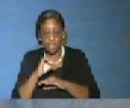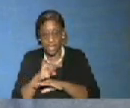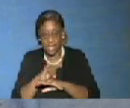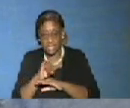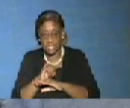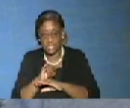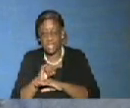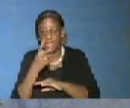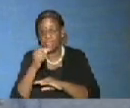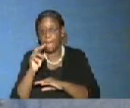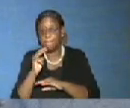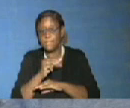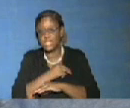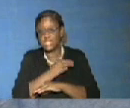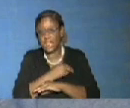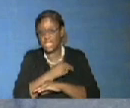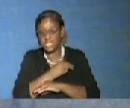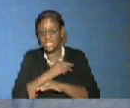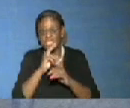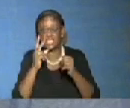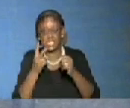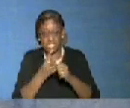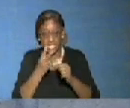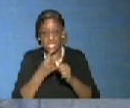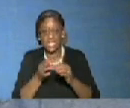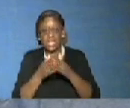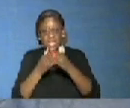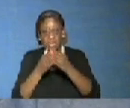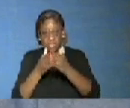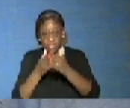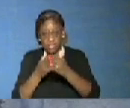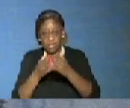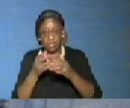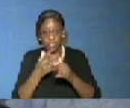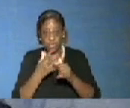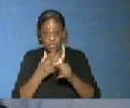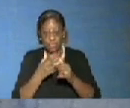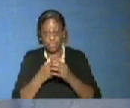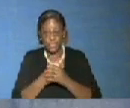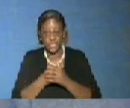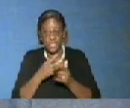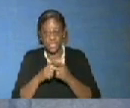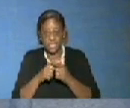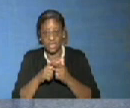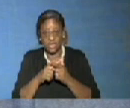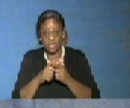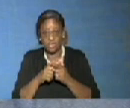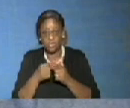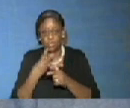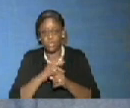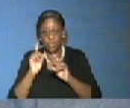1989, the Matilda was the second or the third brand new boat in the fleet. At that time, we